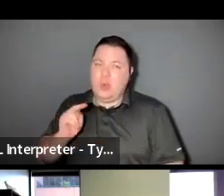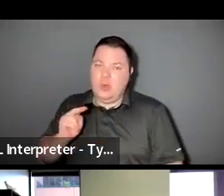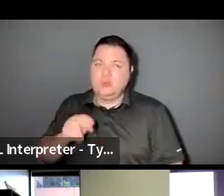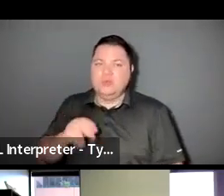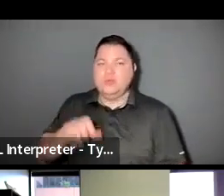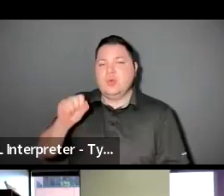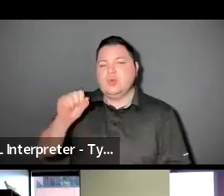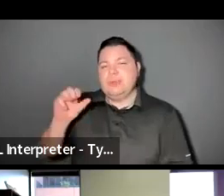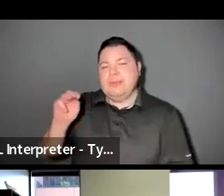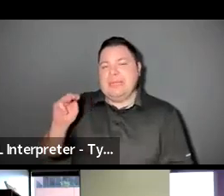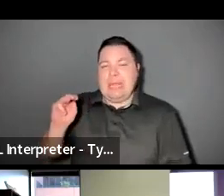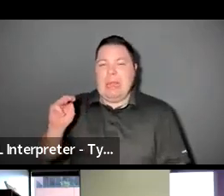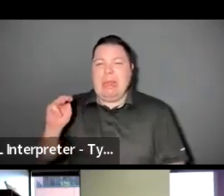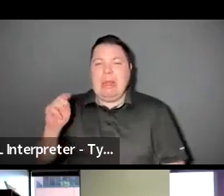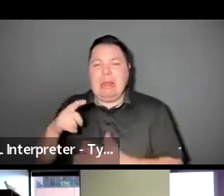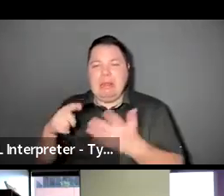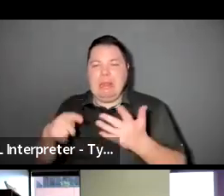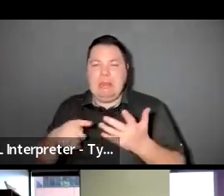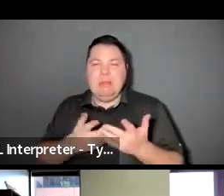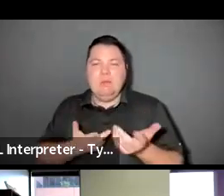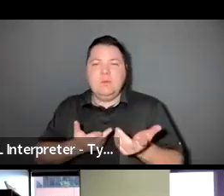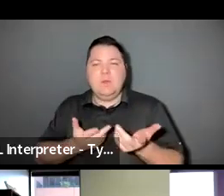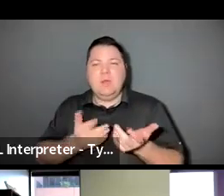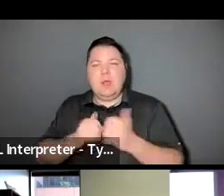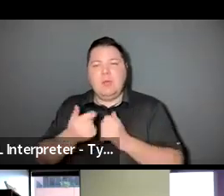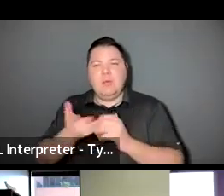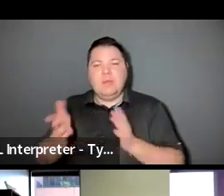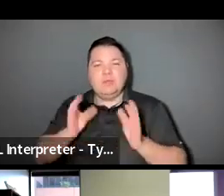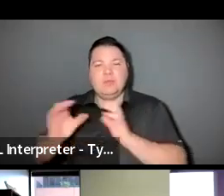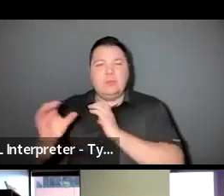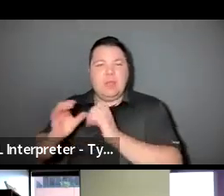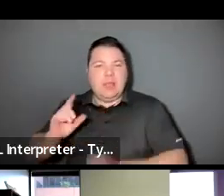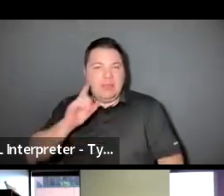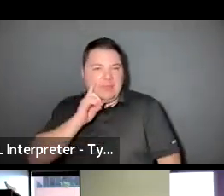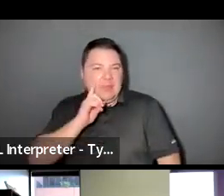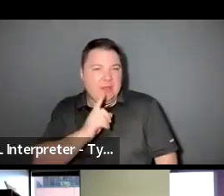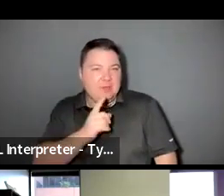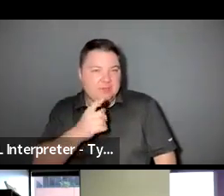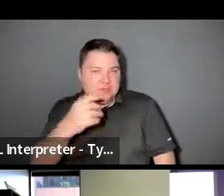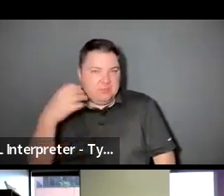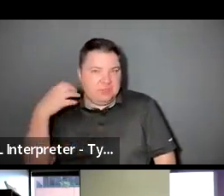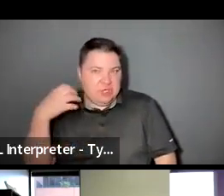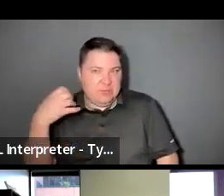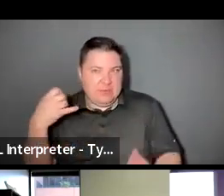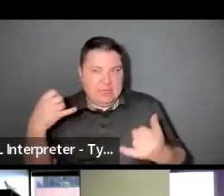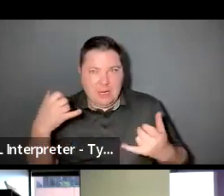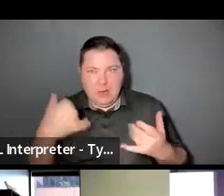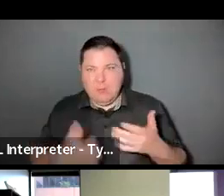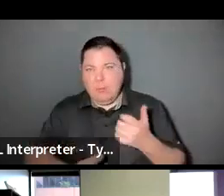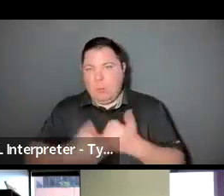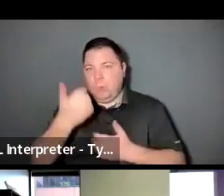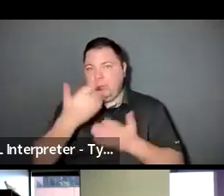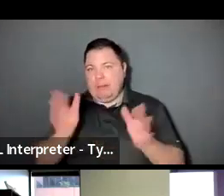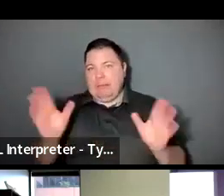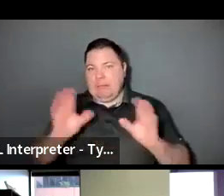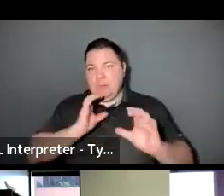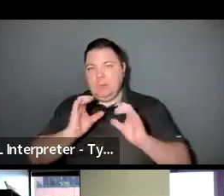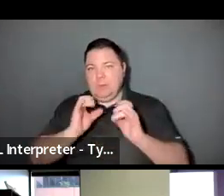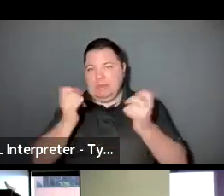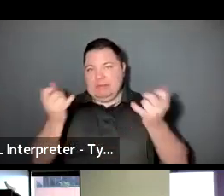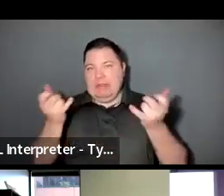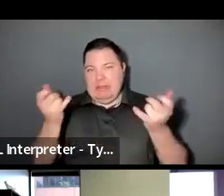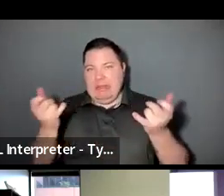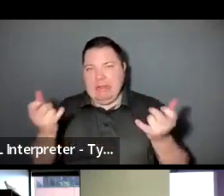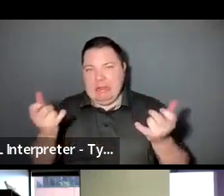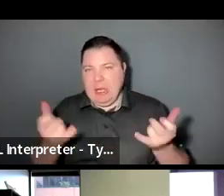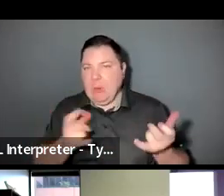to communicate. Because quite frankly, I think, Mr. Chairman, you'll agree, that's the way the majority of the public communicates now in real